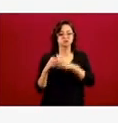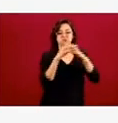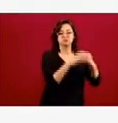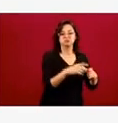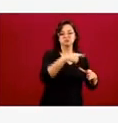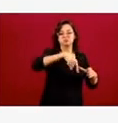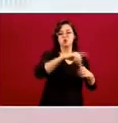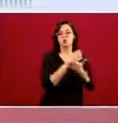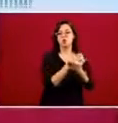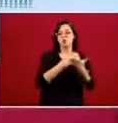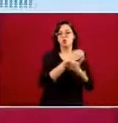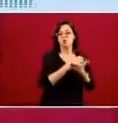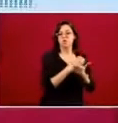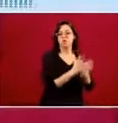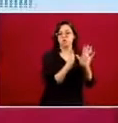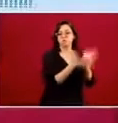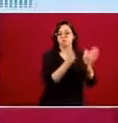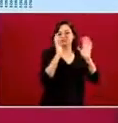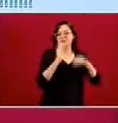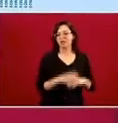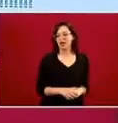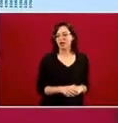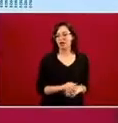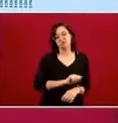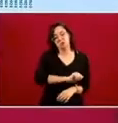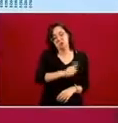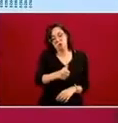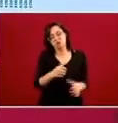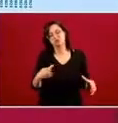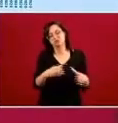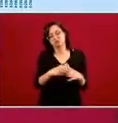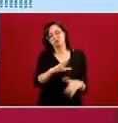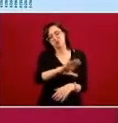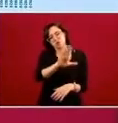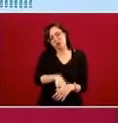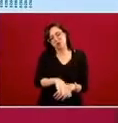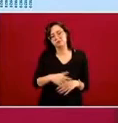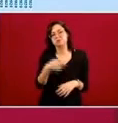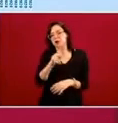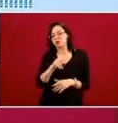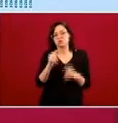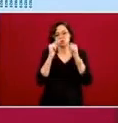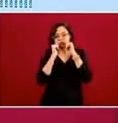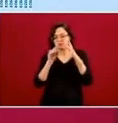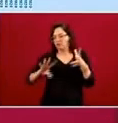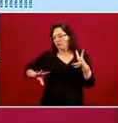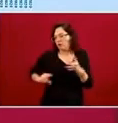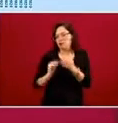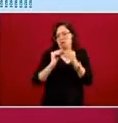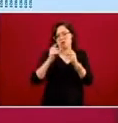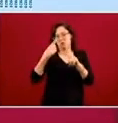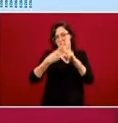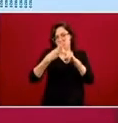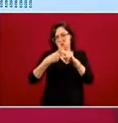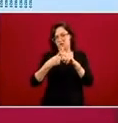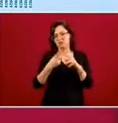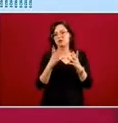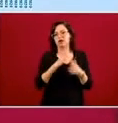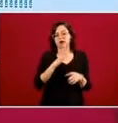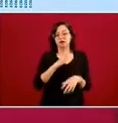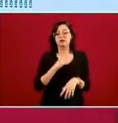every day. It is important to remember that out of all of the infected patients, a lot of the